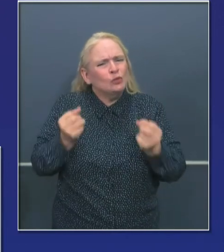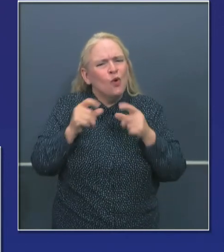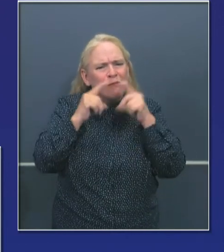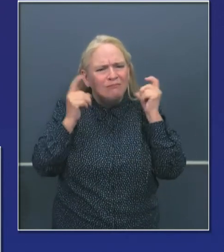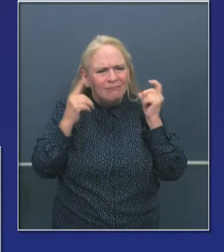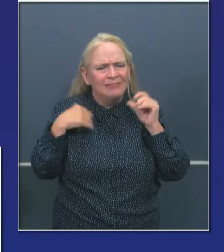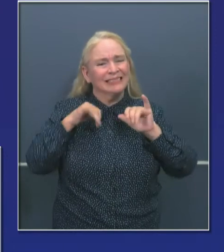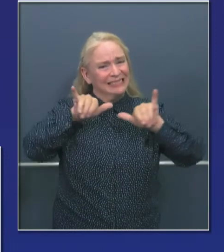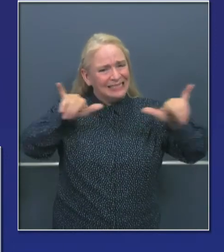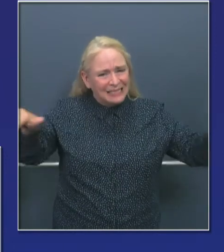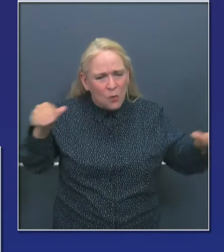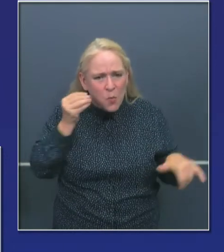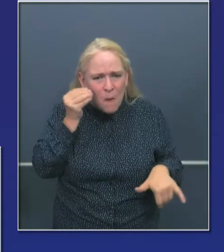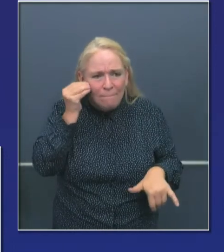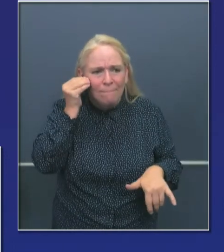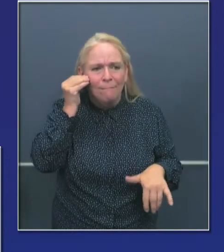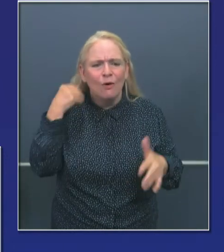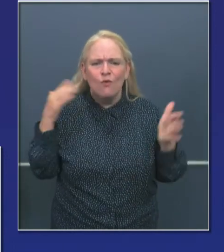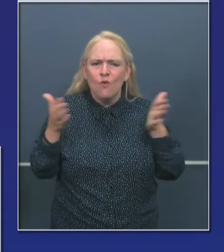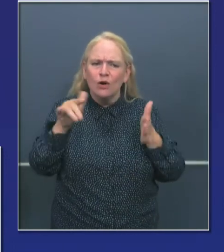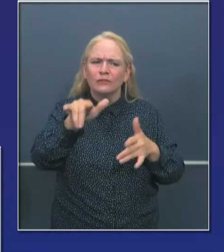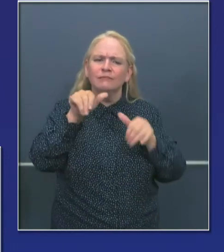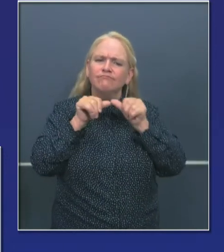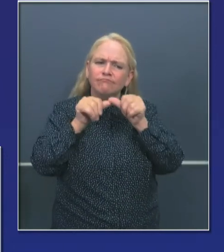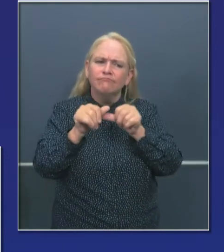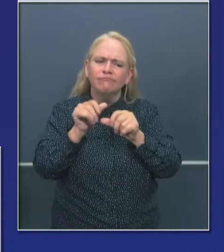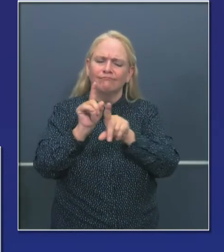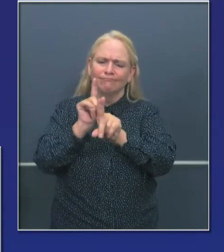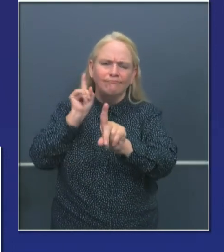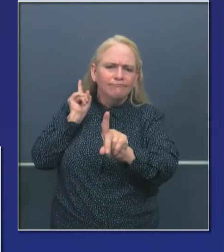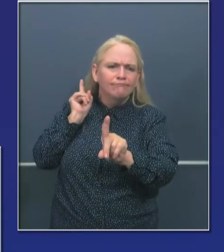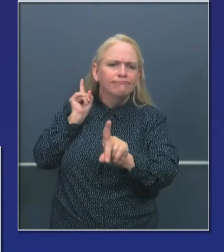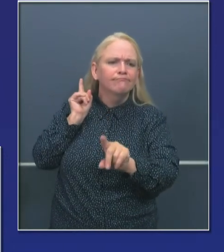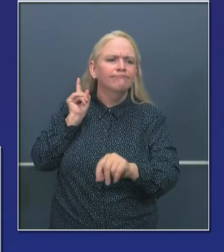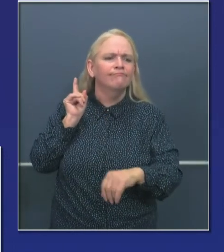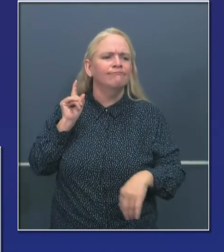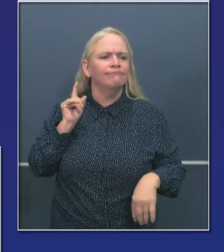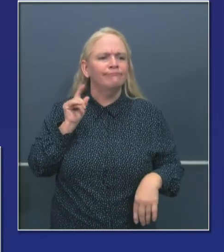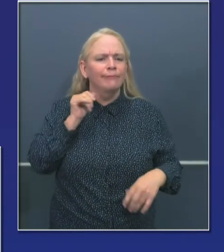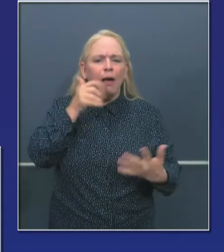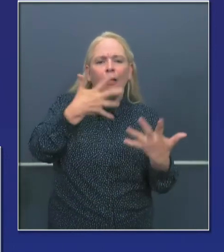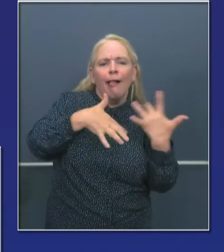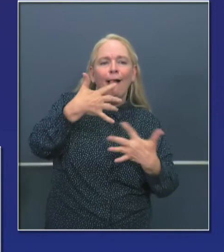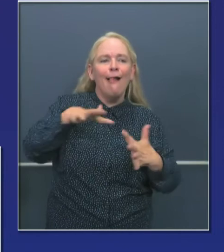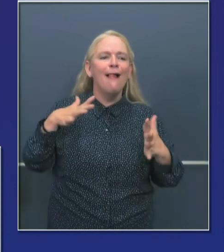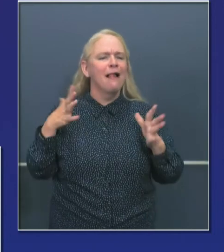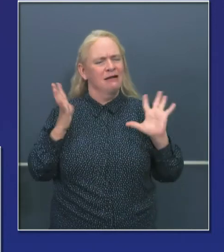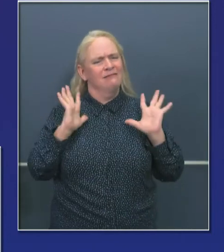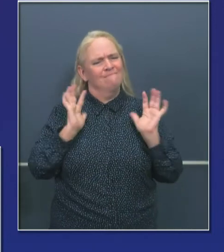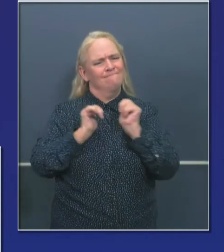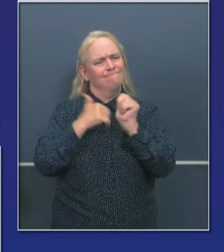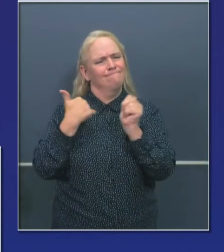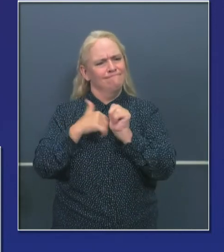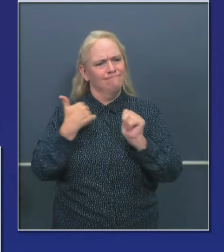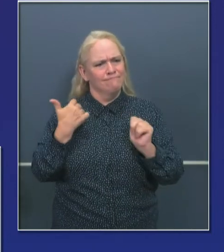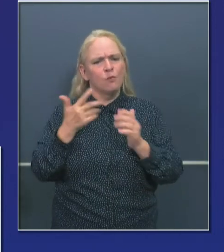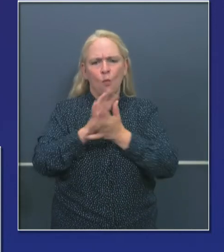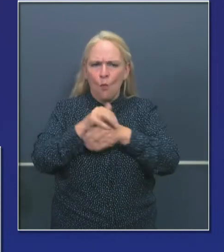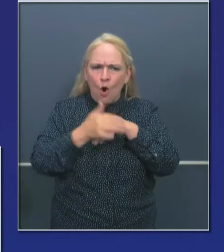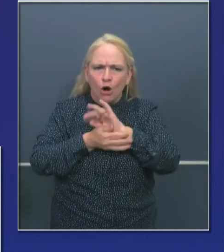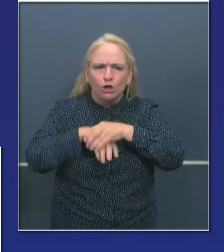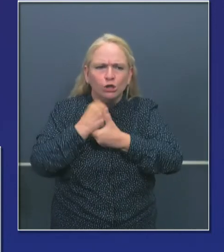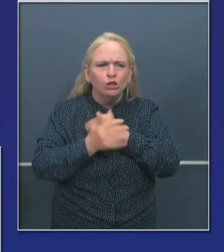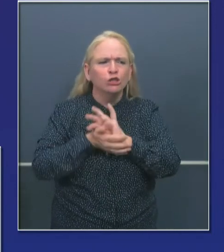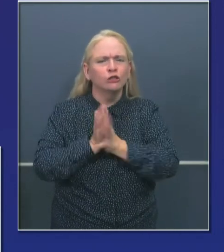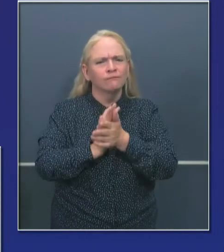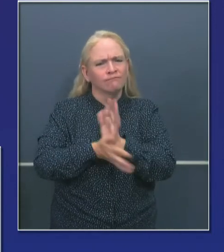advanced, encouraging you to practice physical distancing, social distancing, to do the kind of hygiene that is required